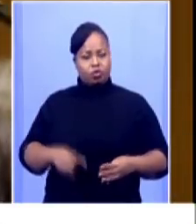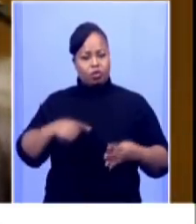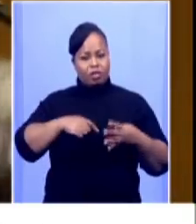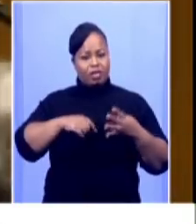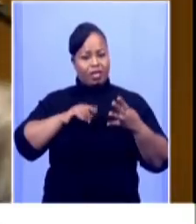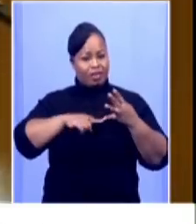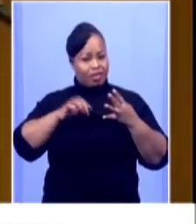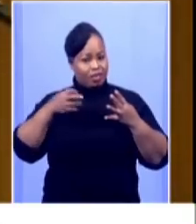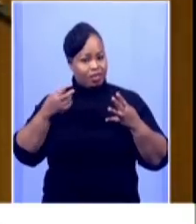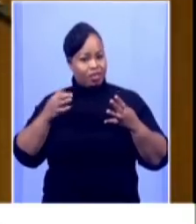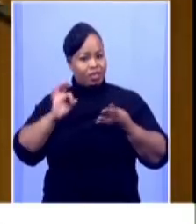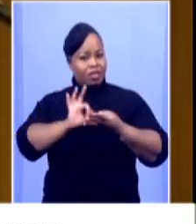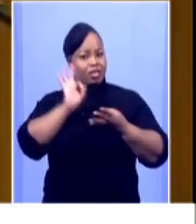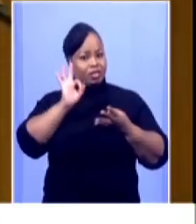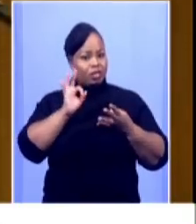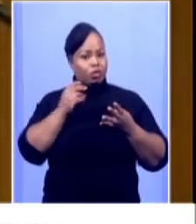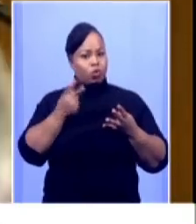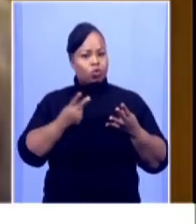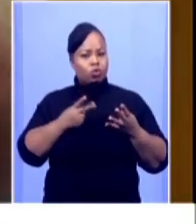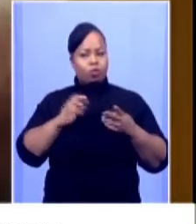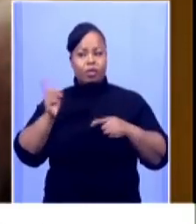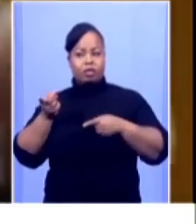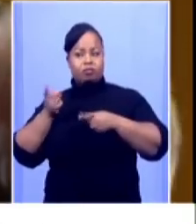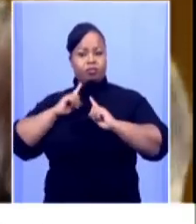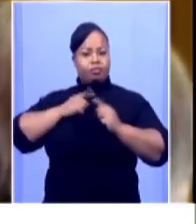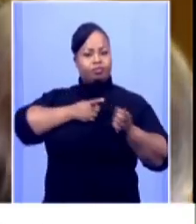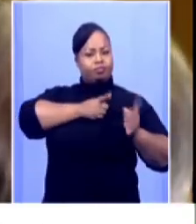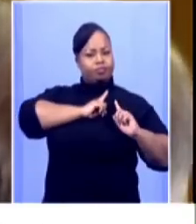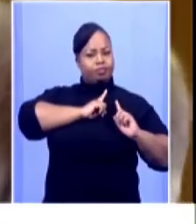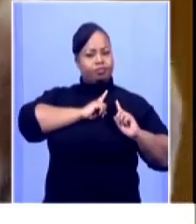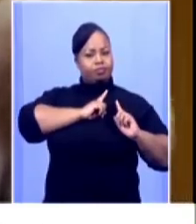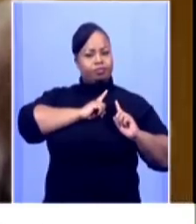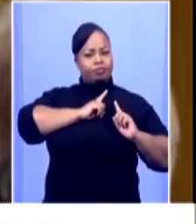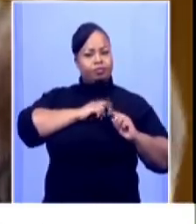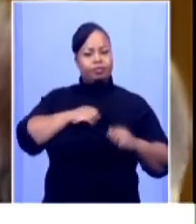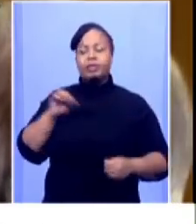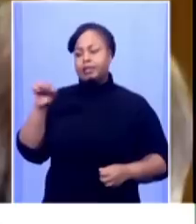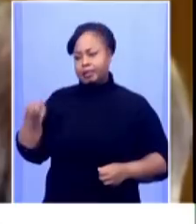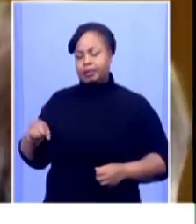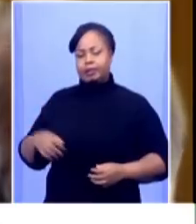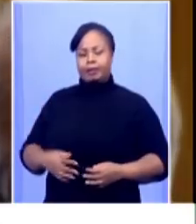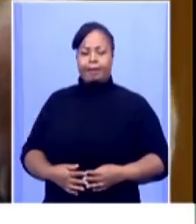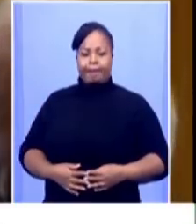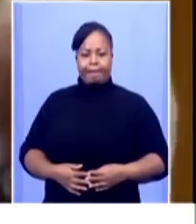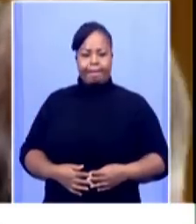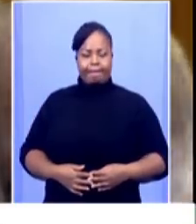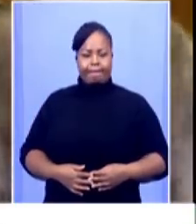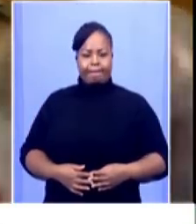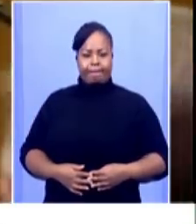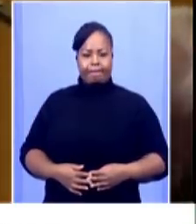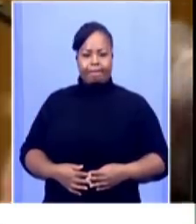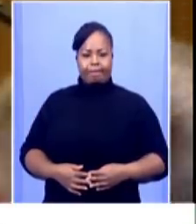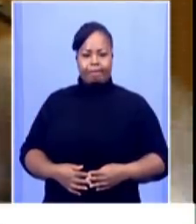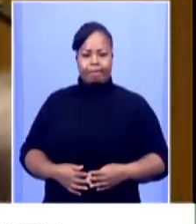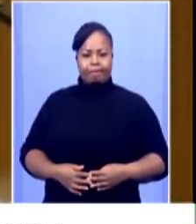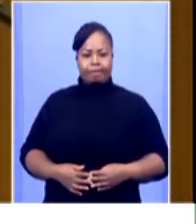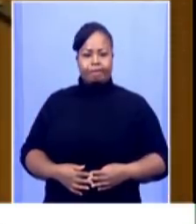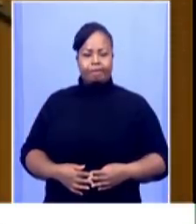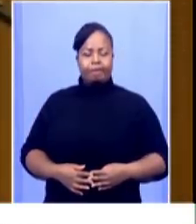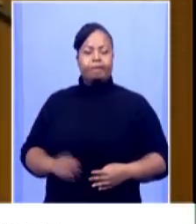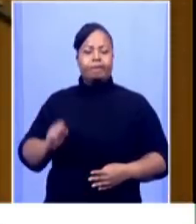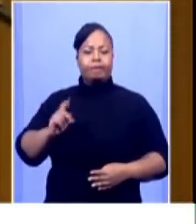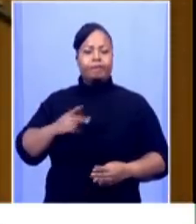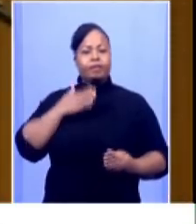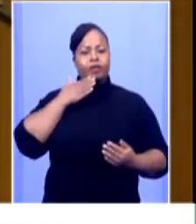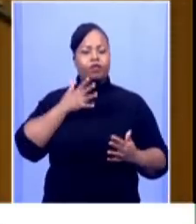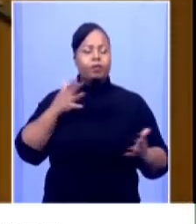13 also, but on the instructions of a different firm of attorneys. Yes, ma'am. Same junior but different attorneys. Thank you very